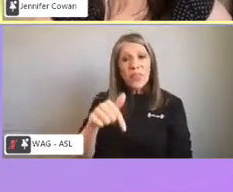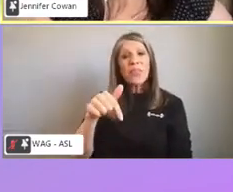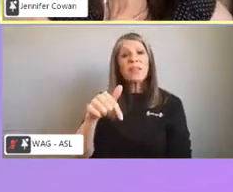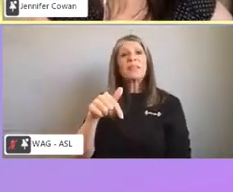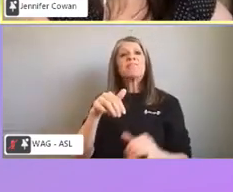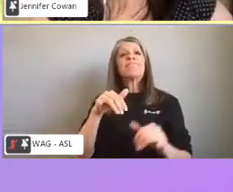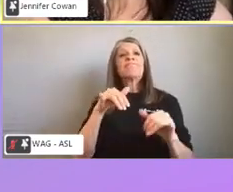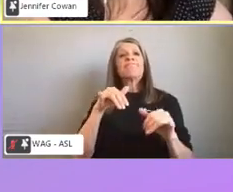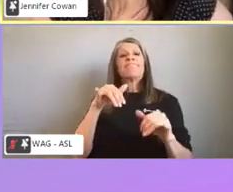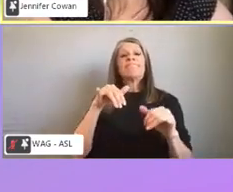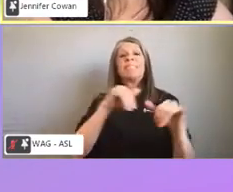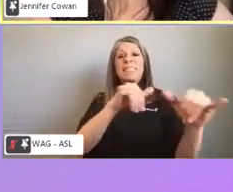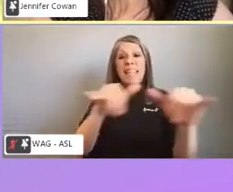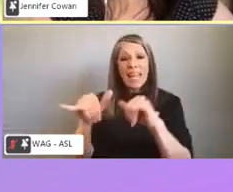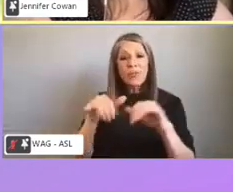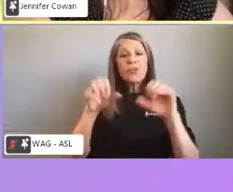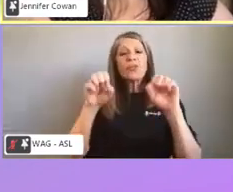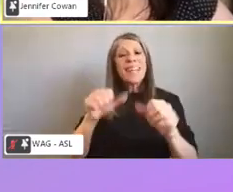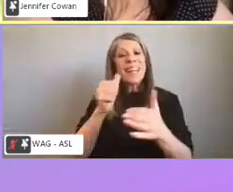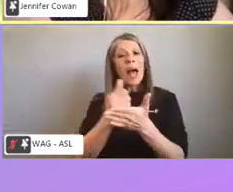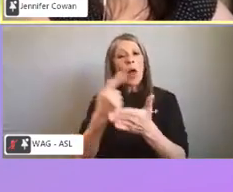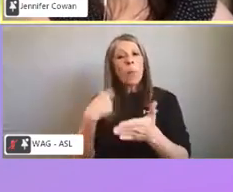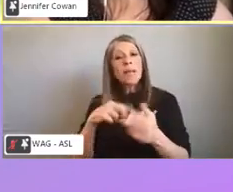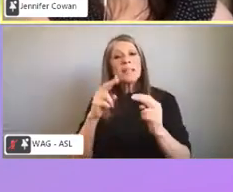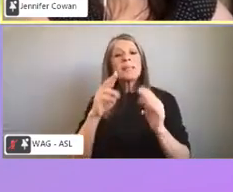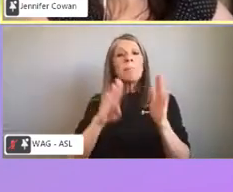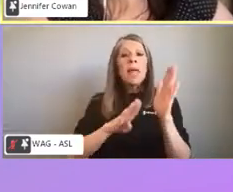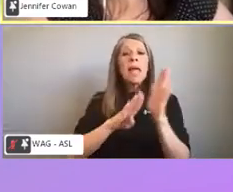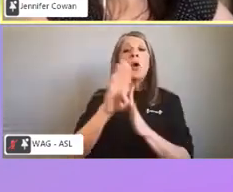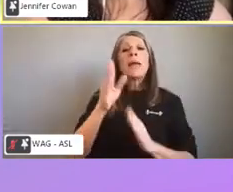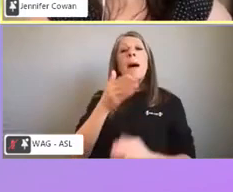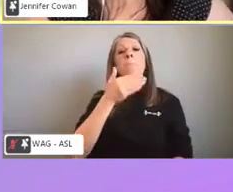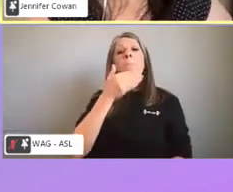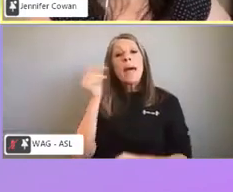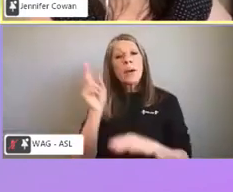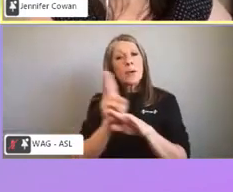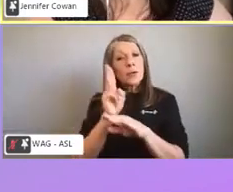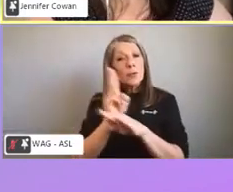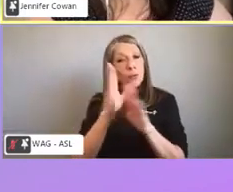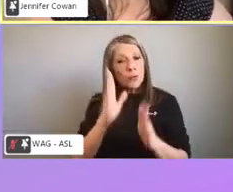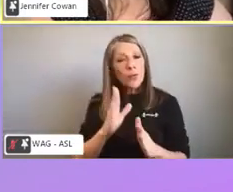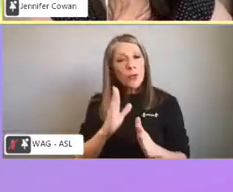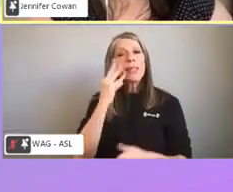actually help us build a better user experience.